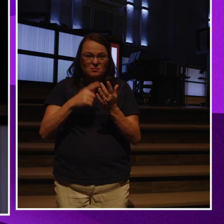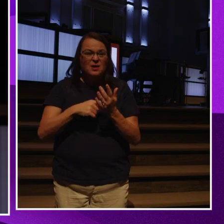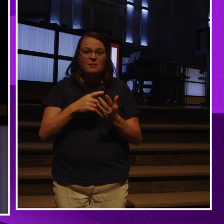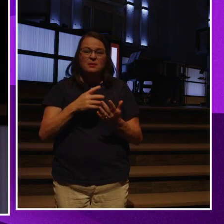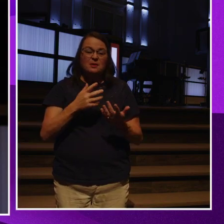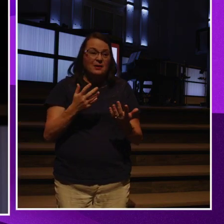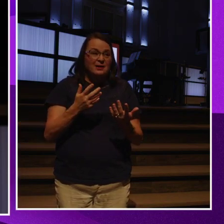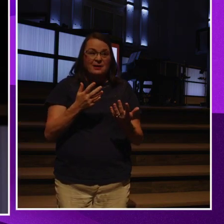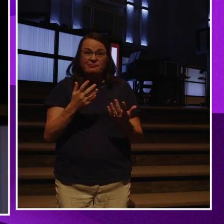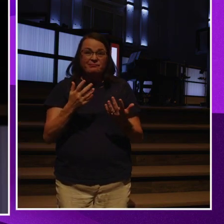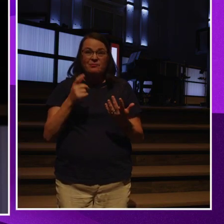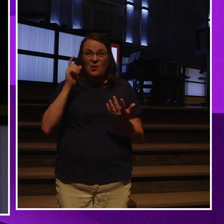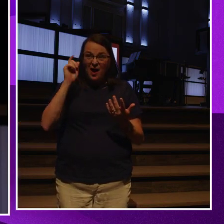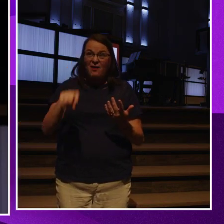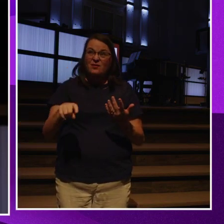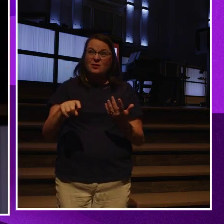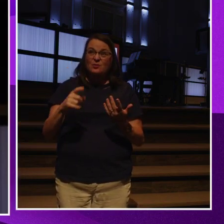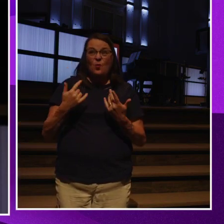just wait.